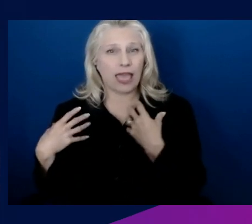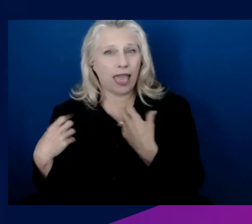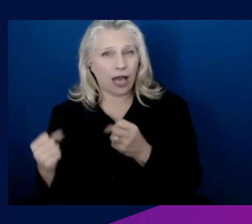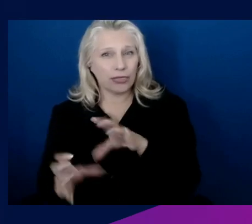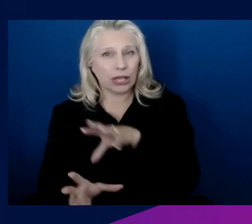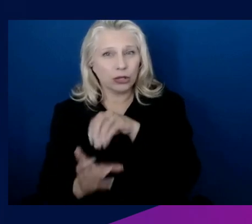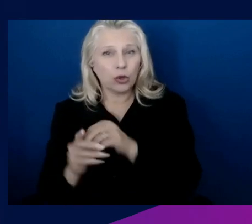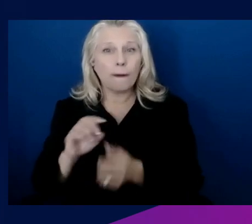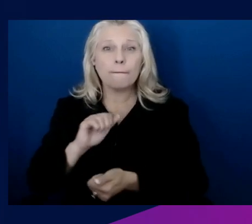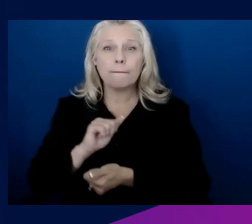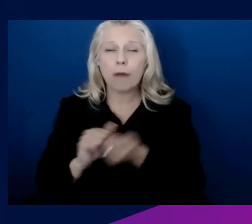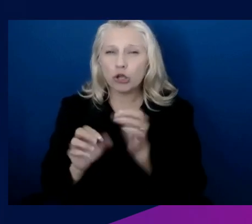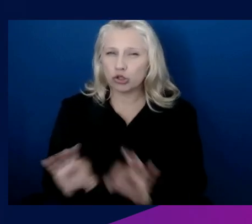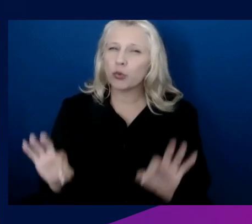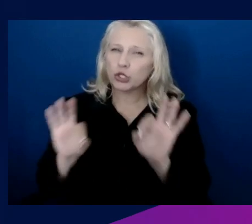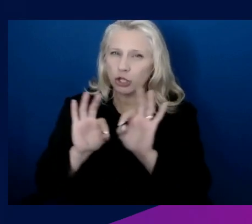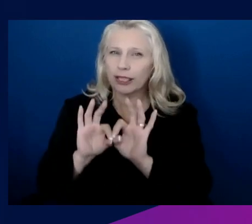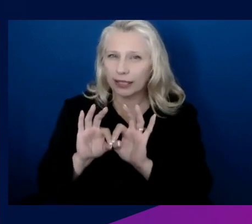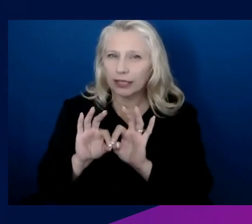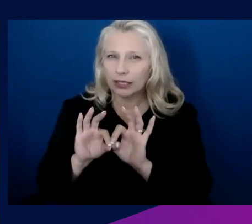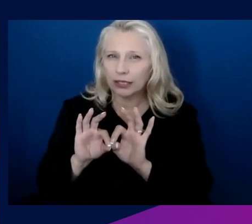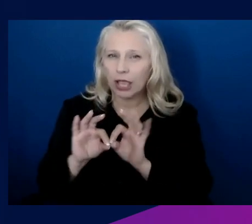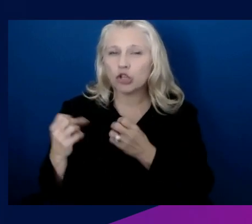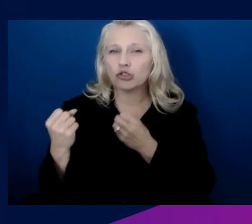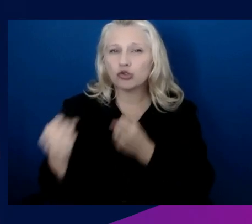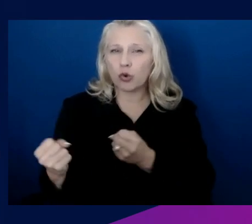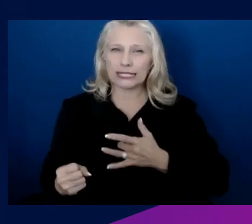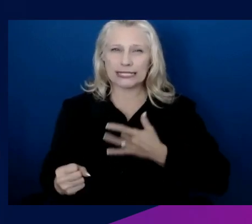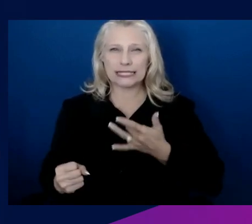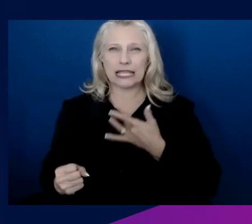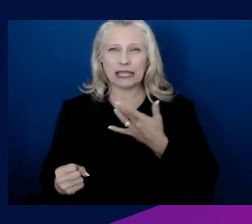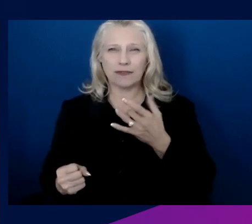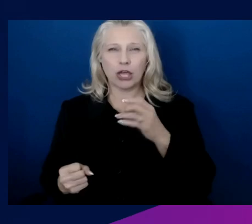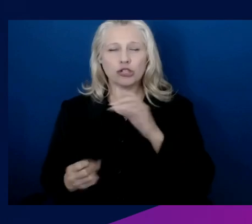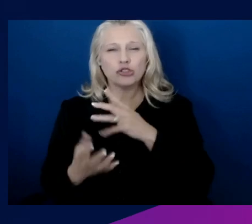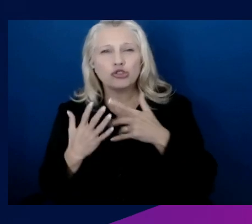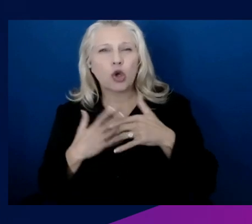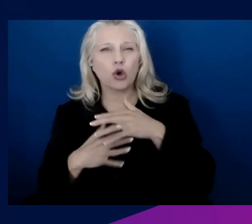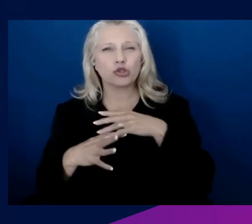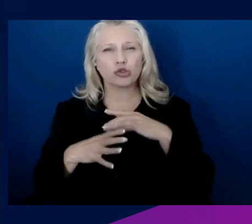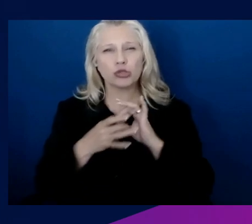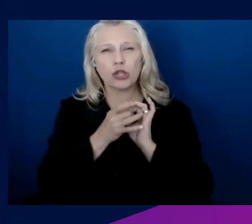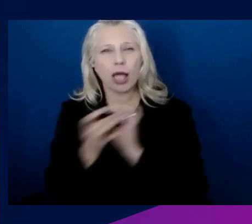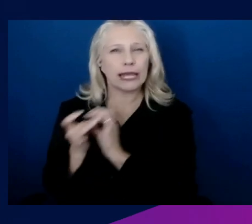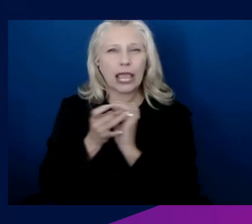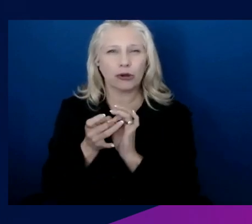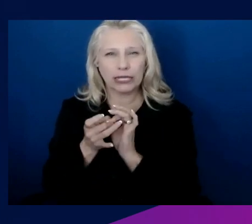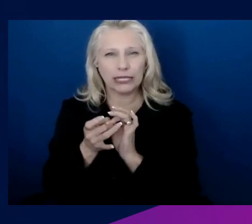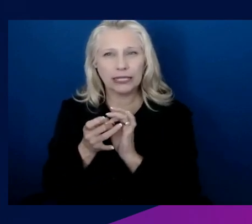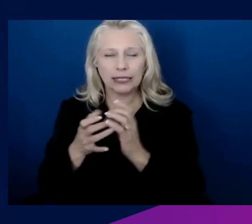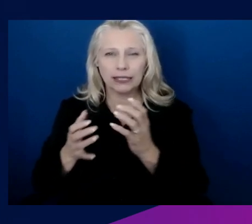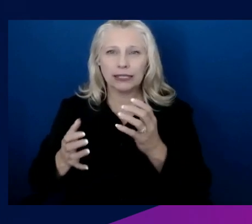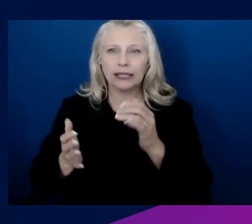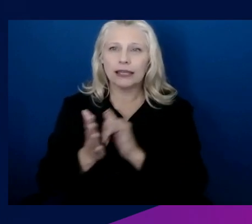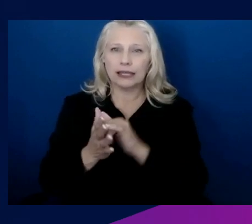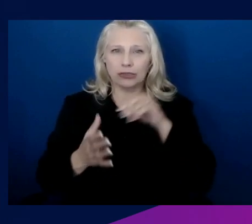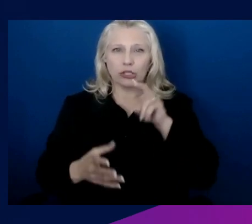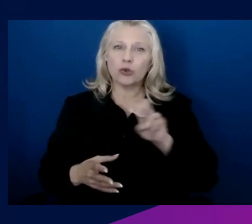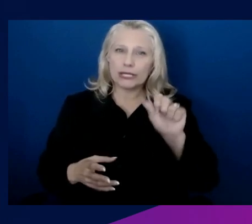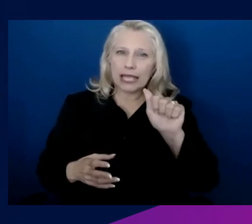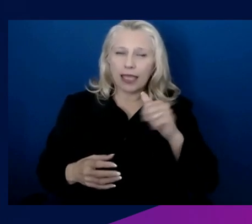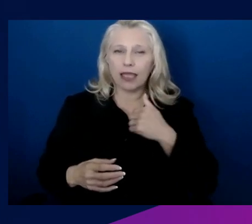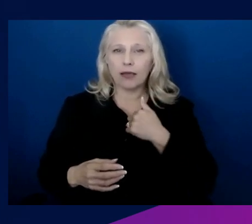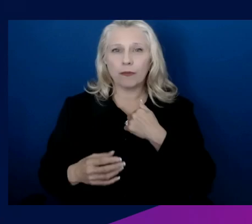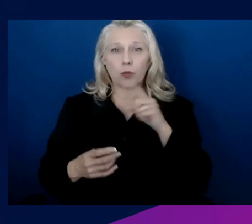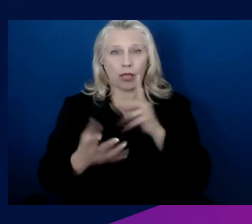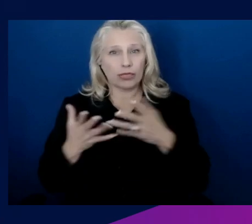most crucially, a strong sense of social solidarity in the United States. And one of the things we're going to talk about as we